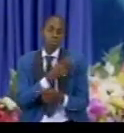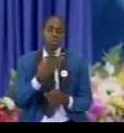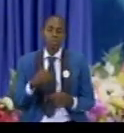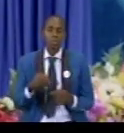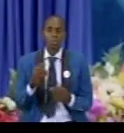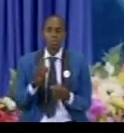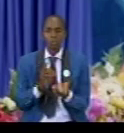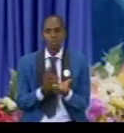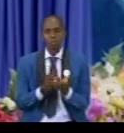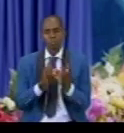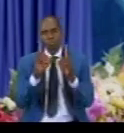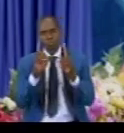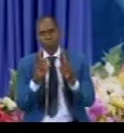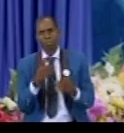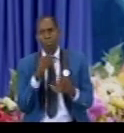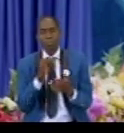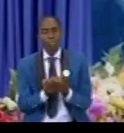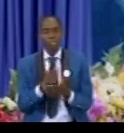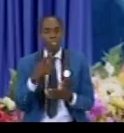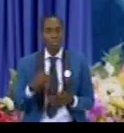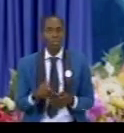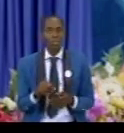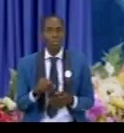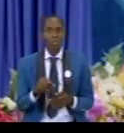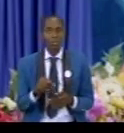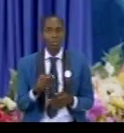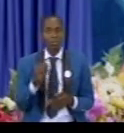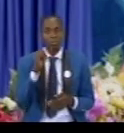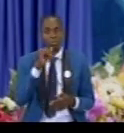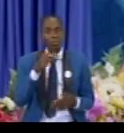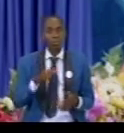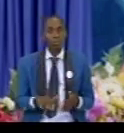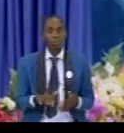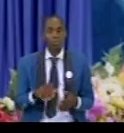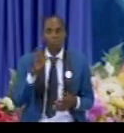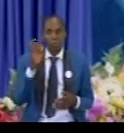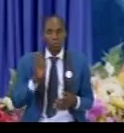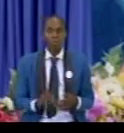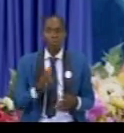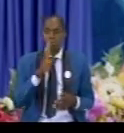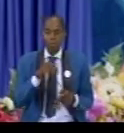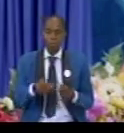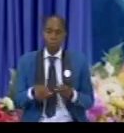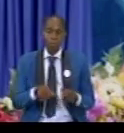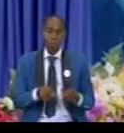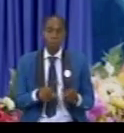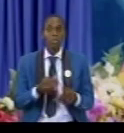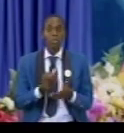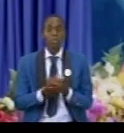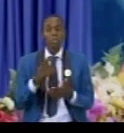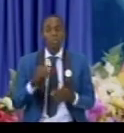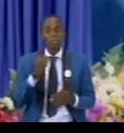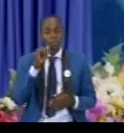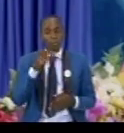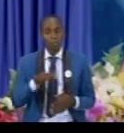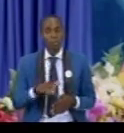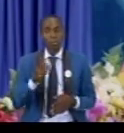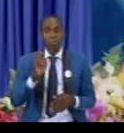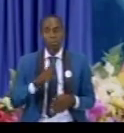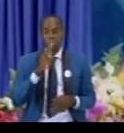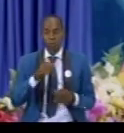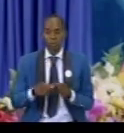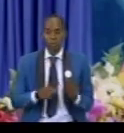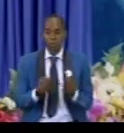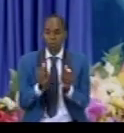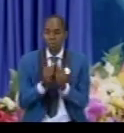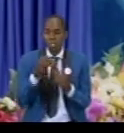the child must be operated, that the child had to be operated within 1 hour, that because he